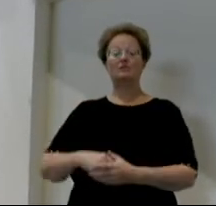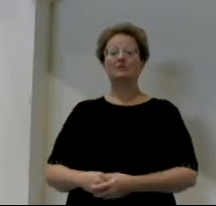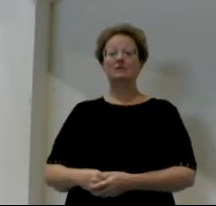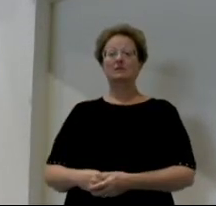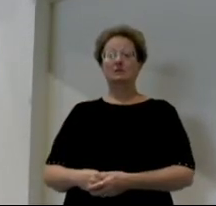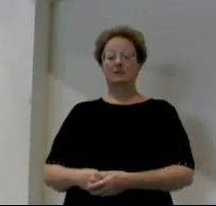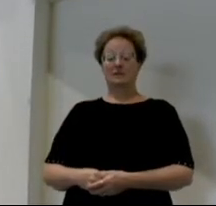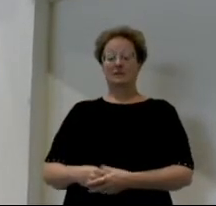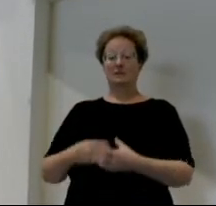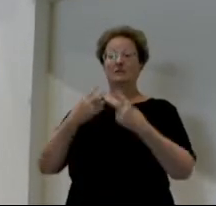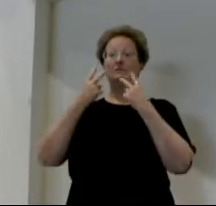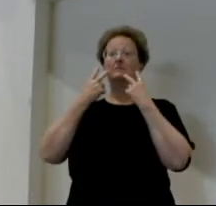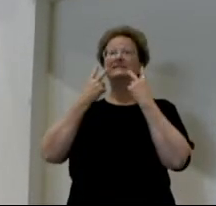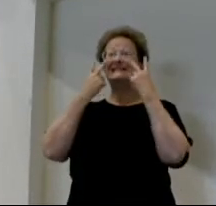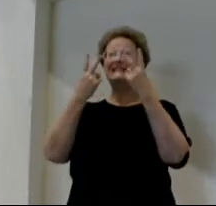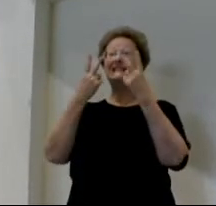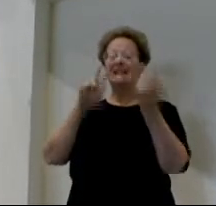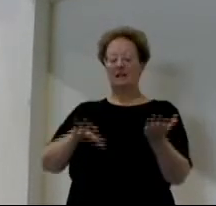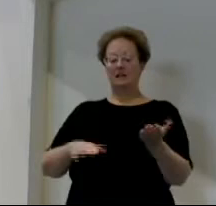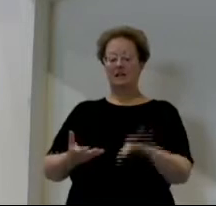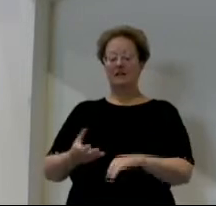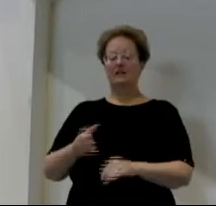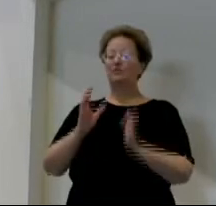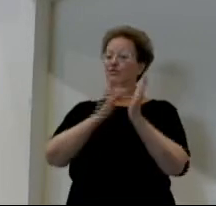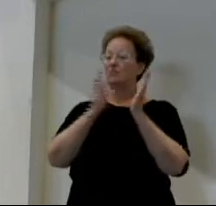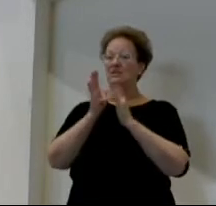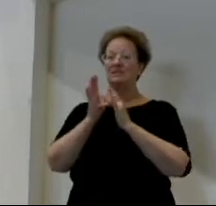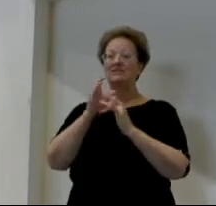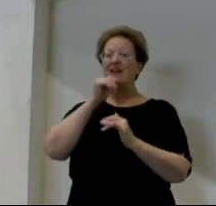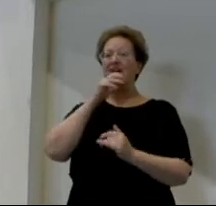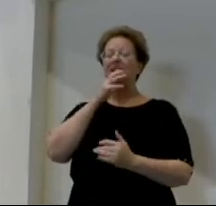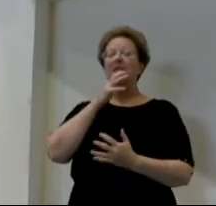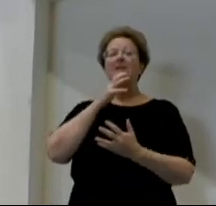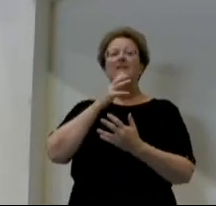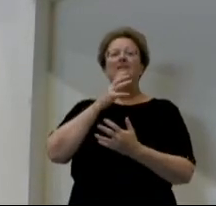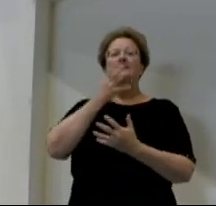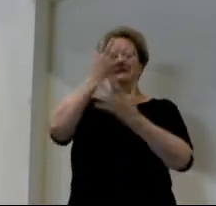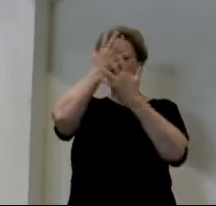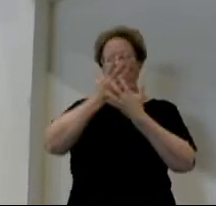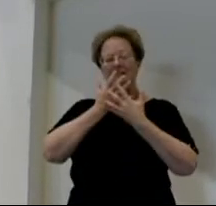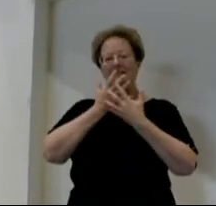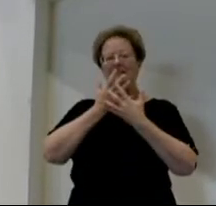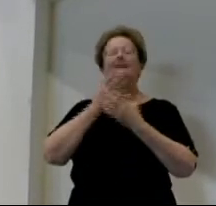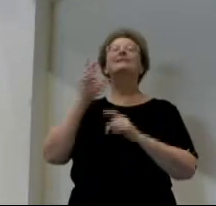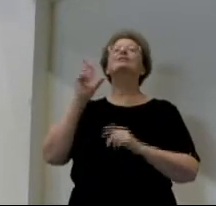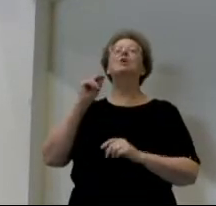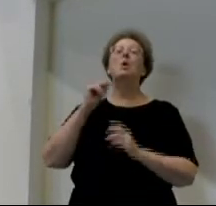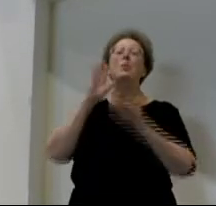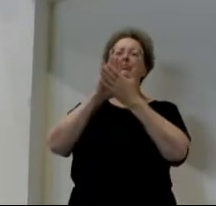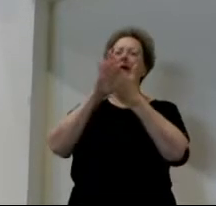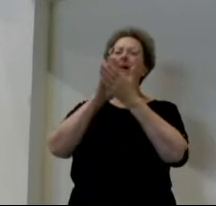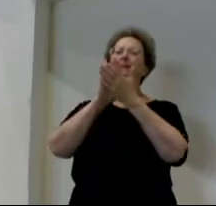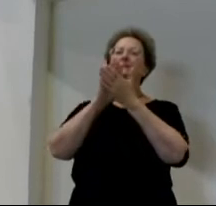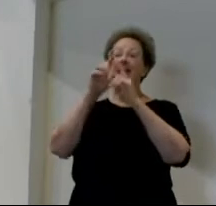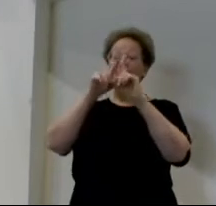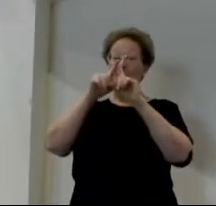we speak of the death of Christ, we don't speak in words of tragedy, but praises of triumph.